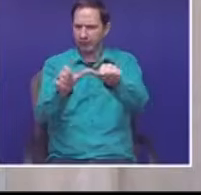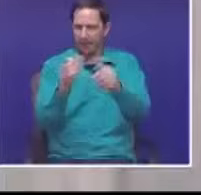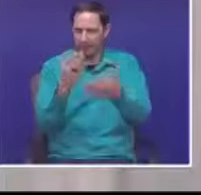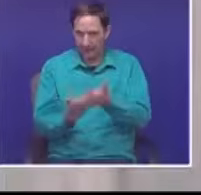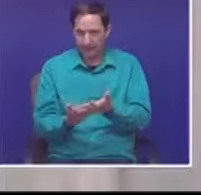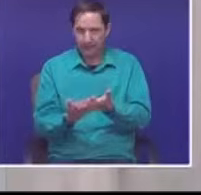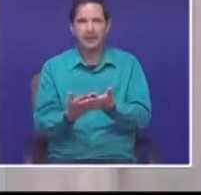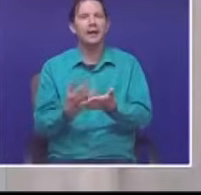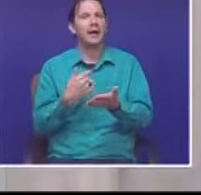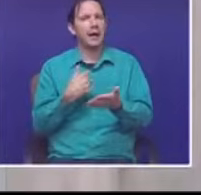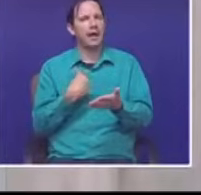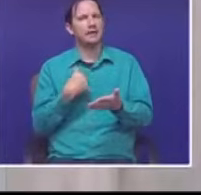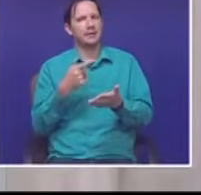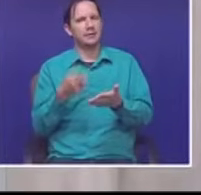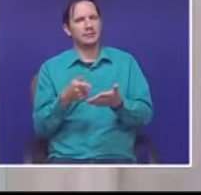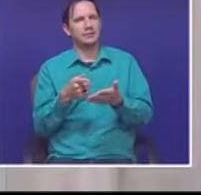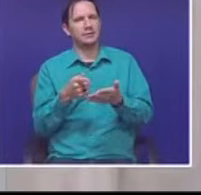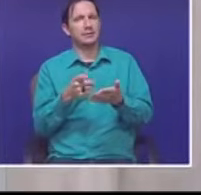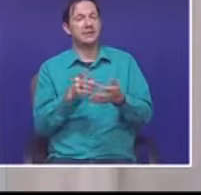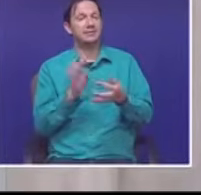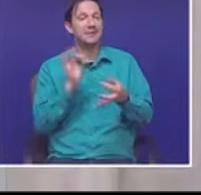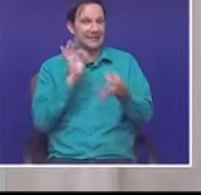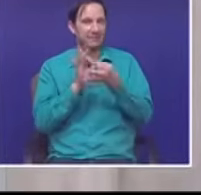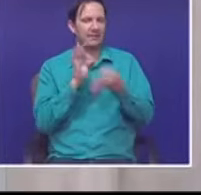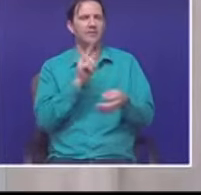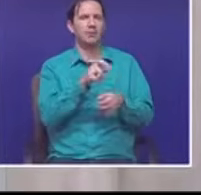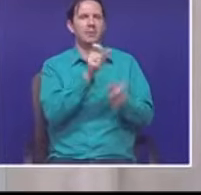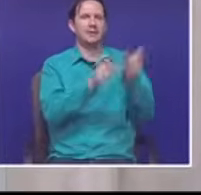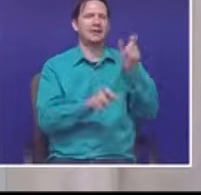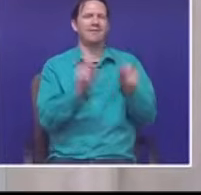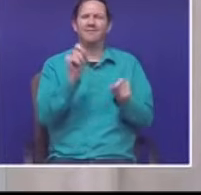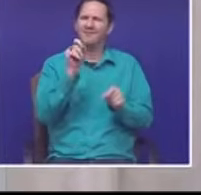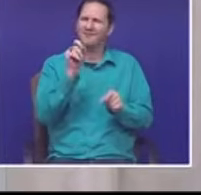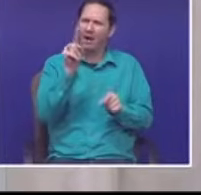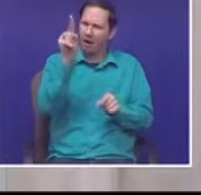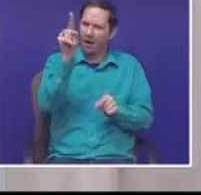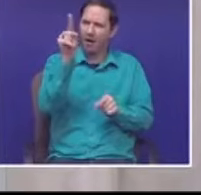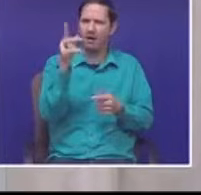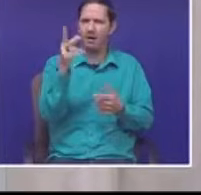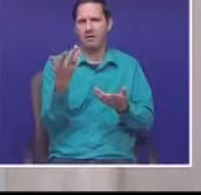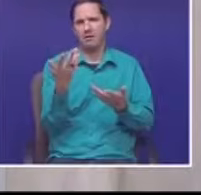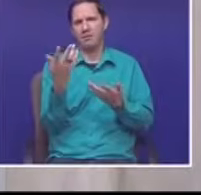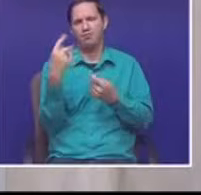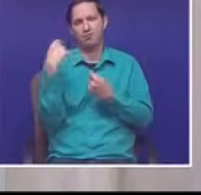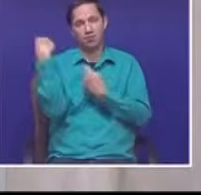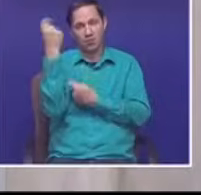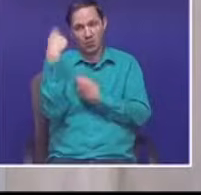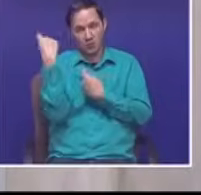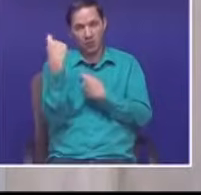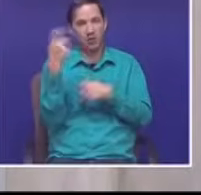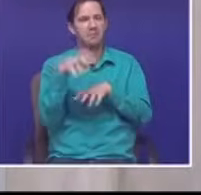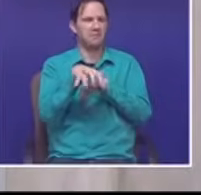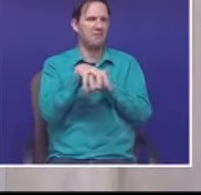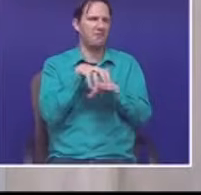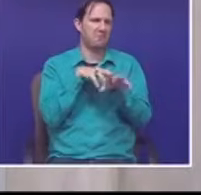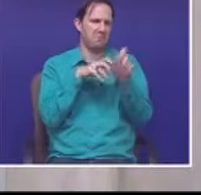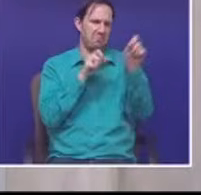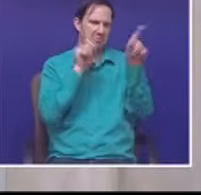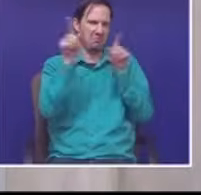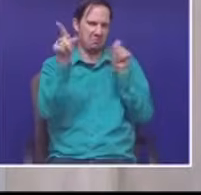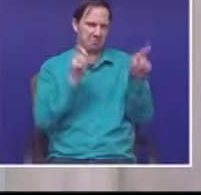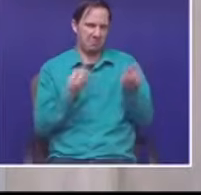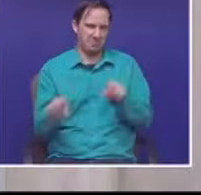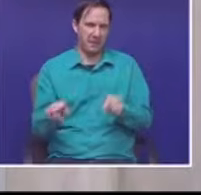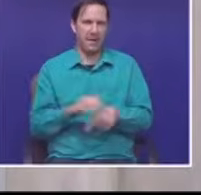learners who have to travel long distances, particularly those learners who find themselves in rural and far-flung areas.